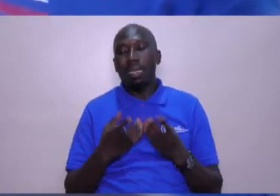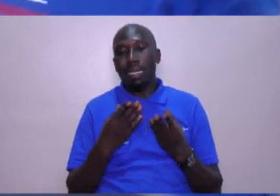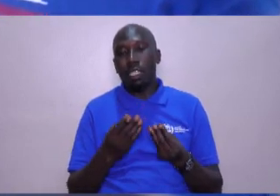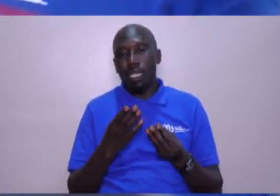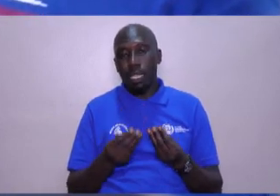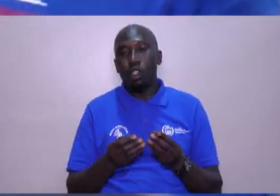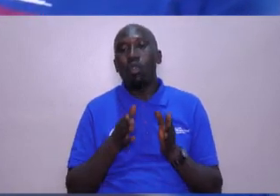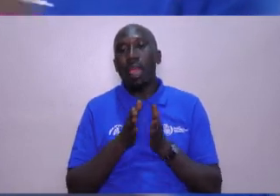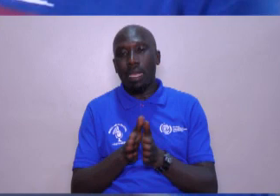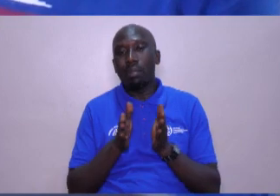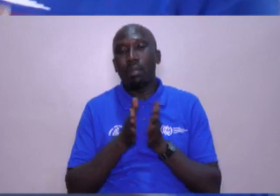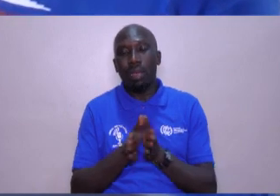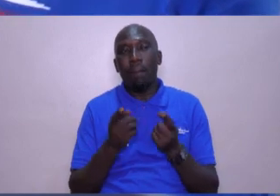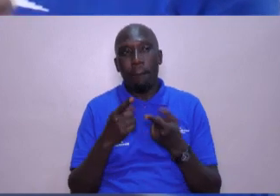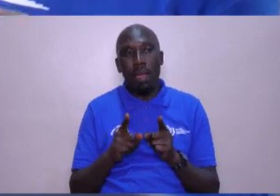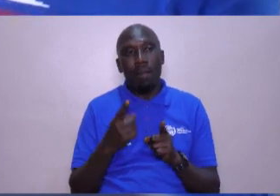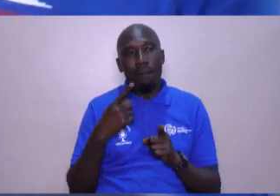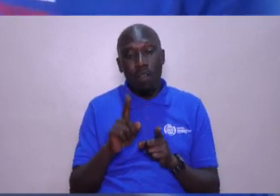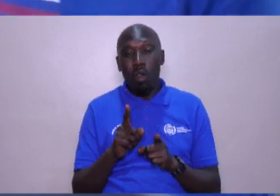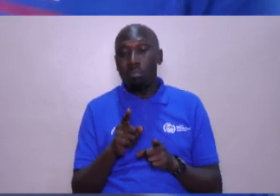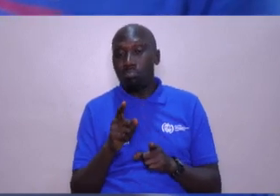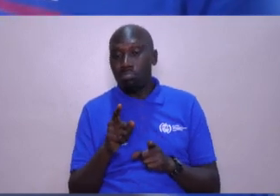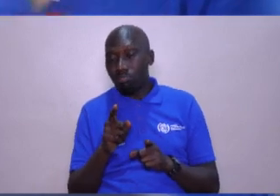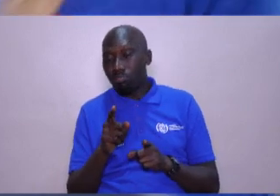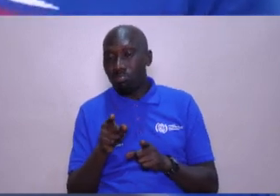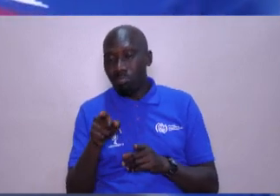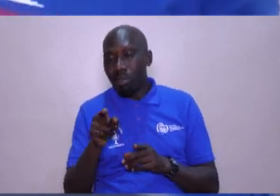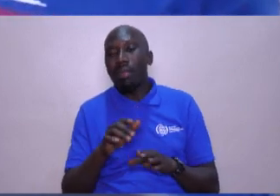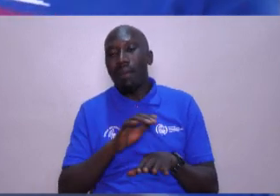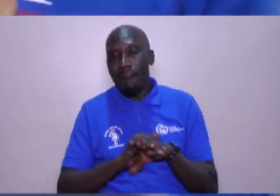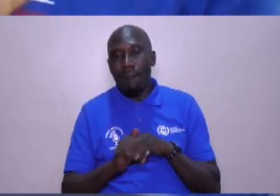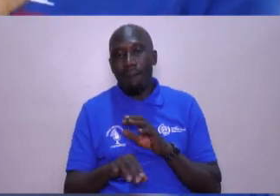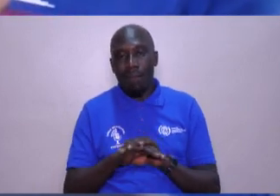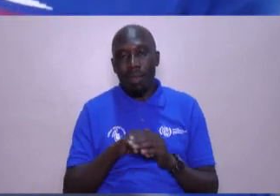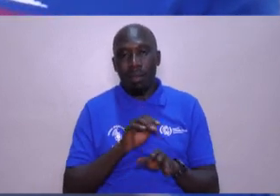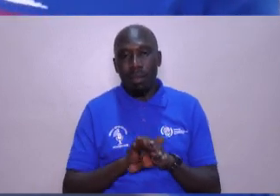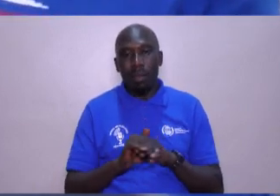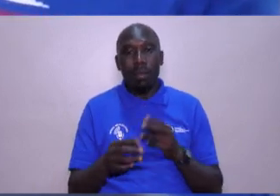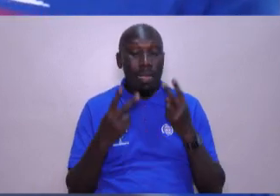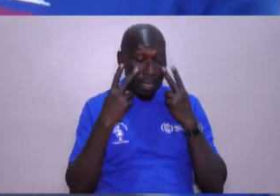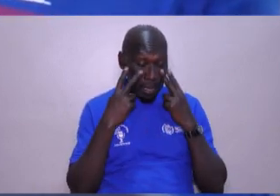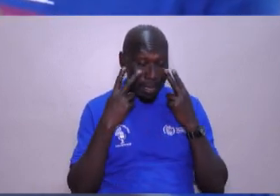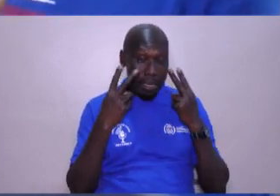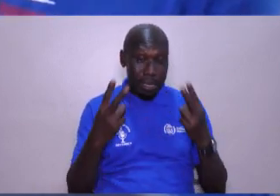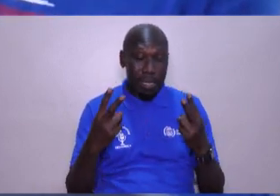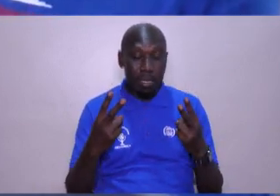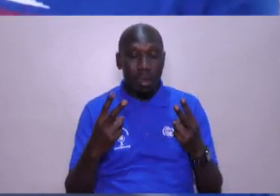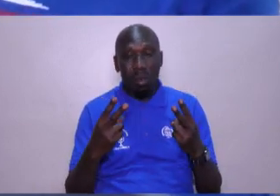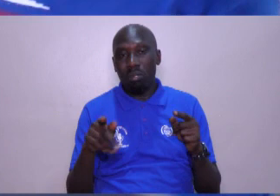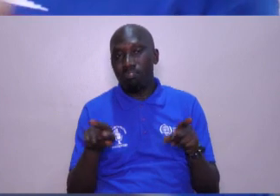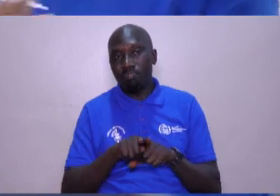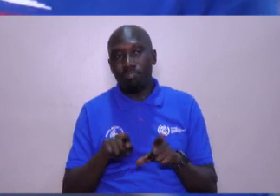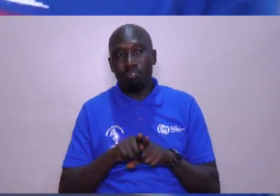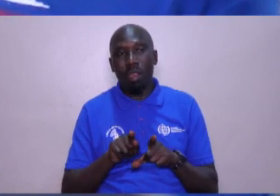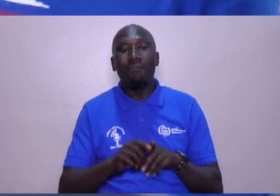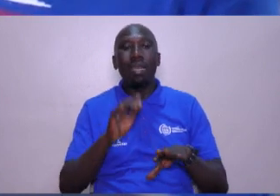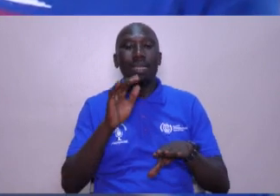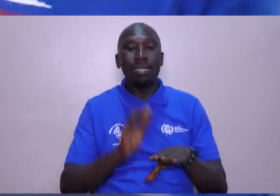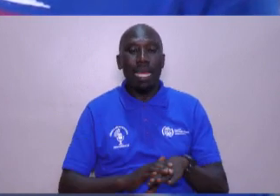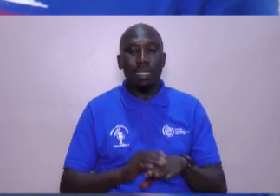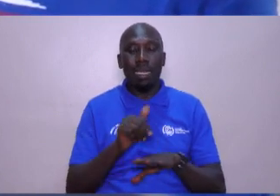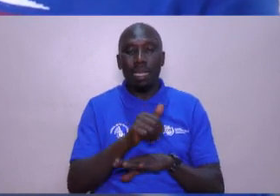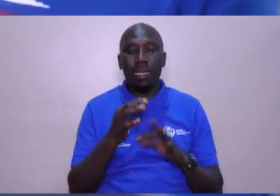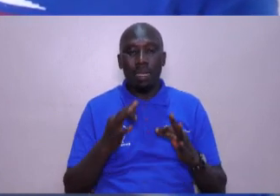explain, but for him, he has never seen or touched